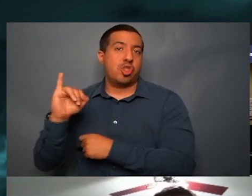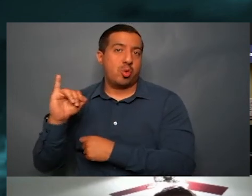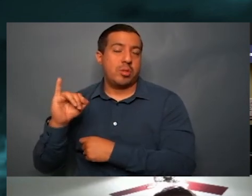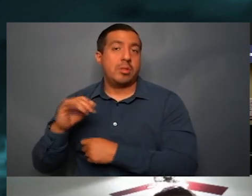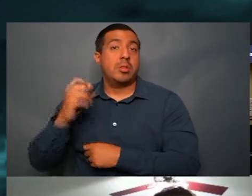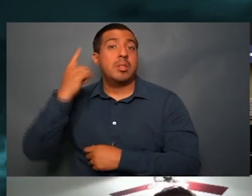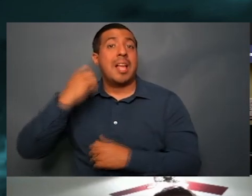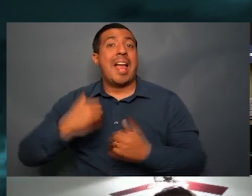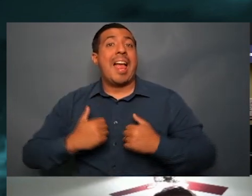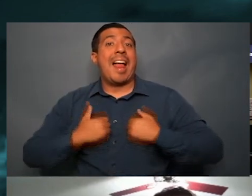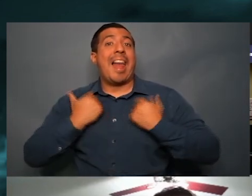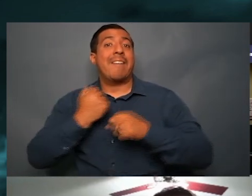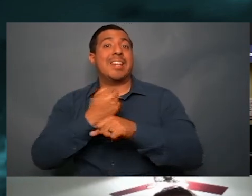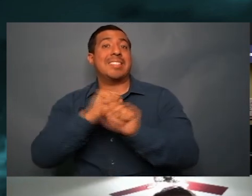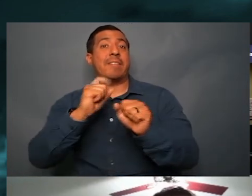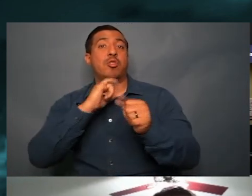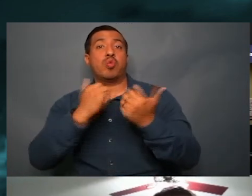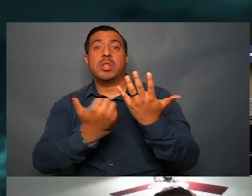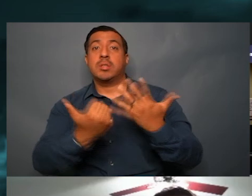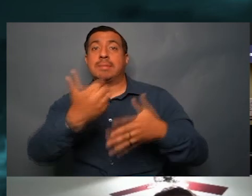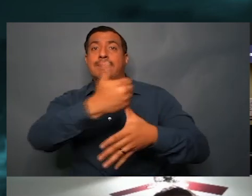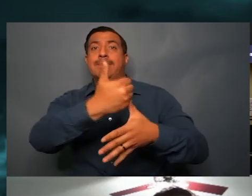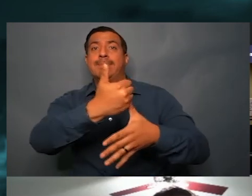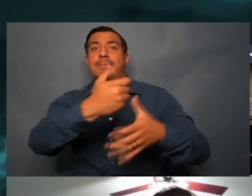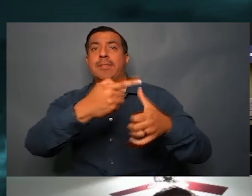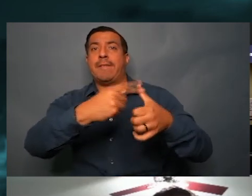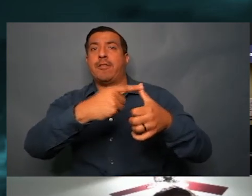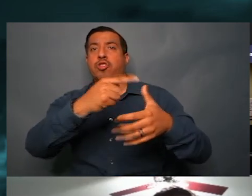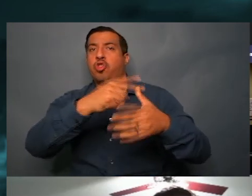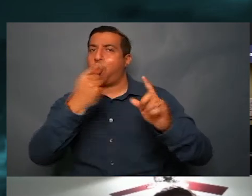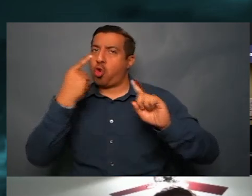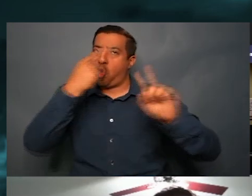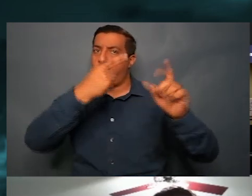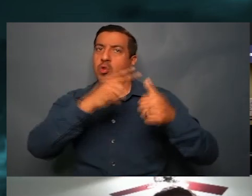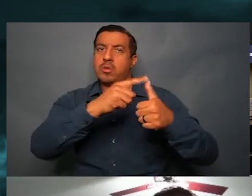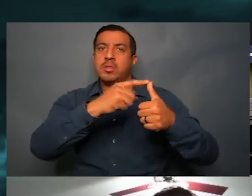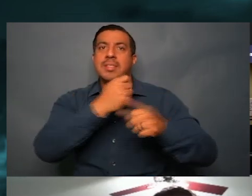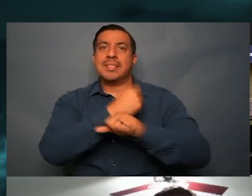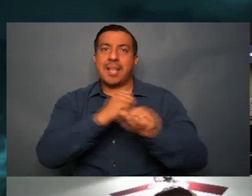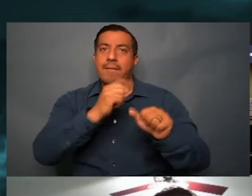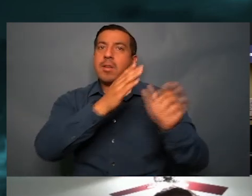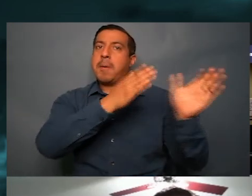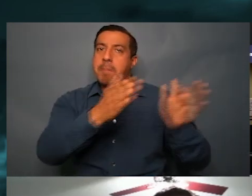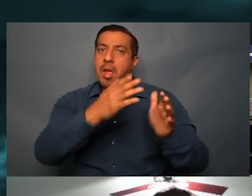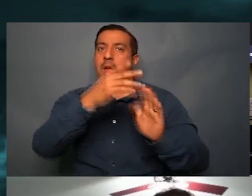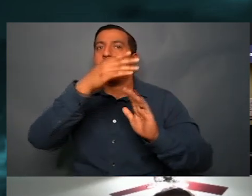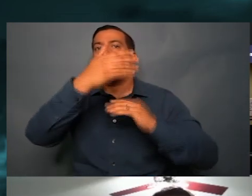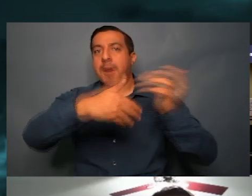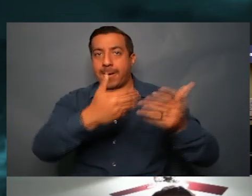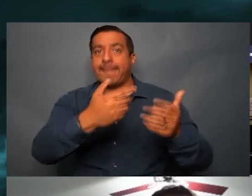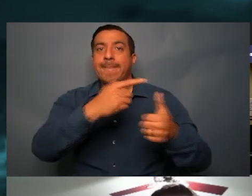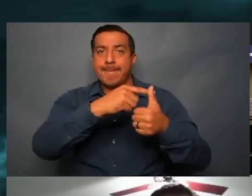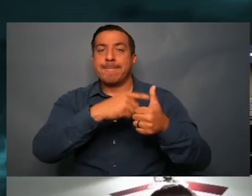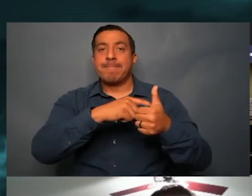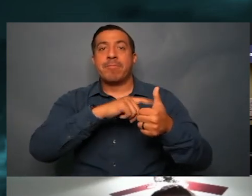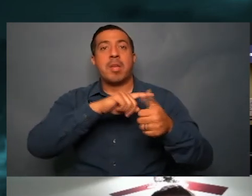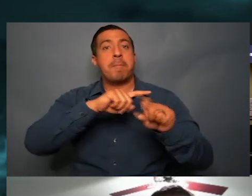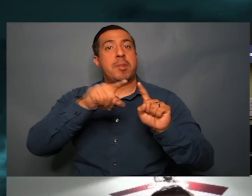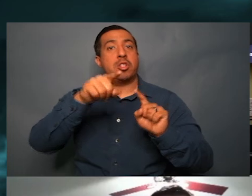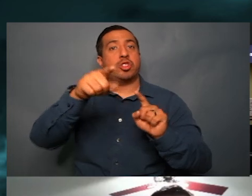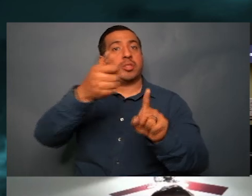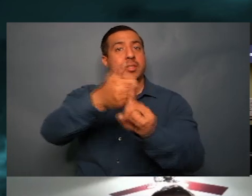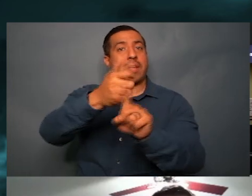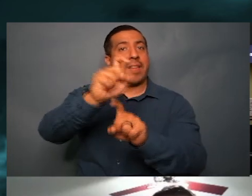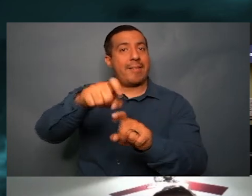is our first and foremost goal in our plans and processes. But you have to do the same thing for